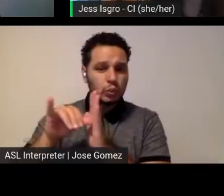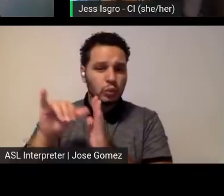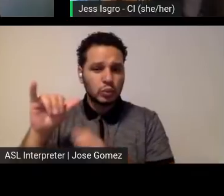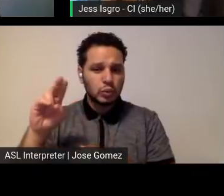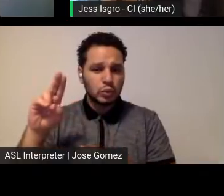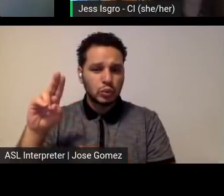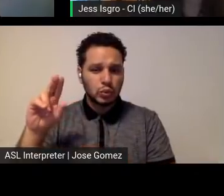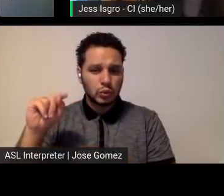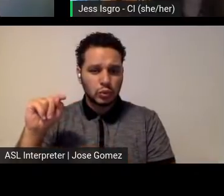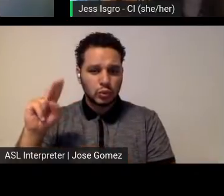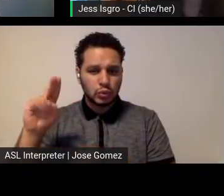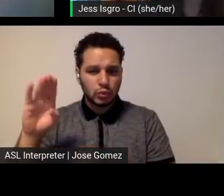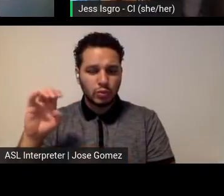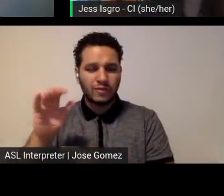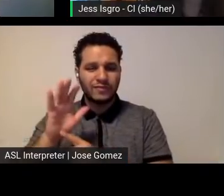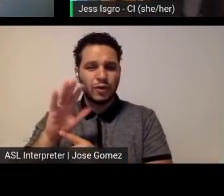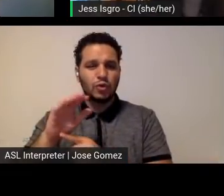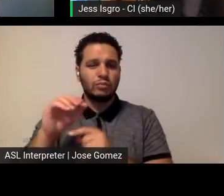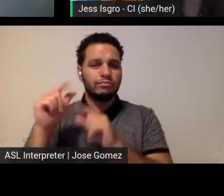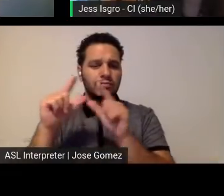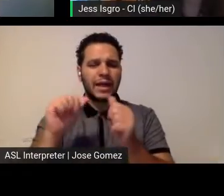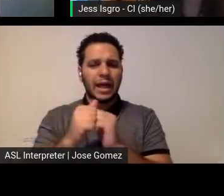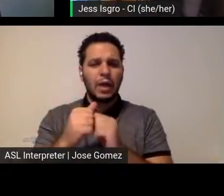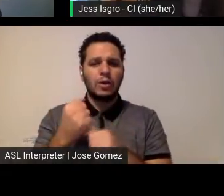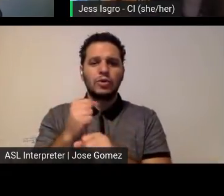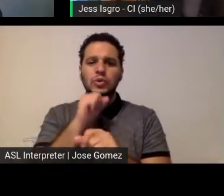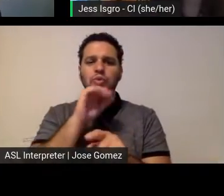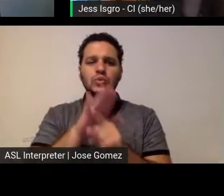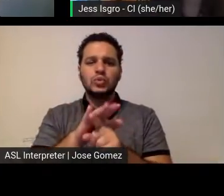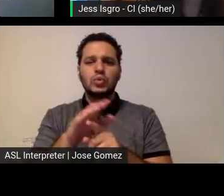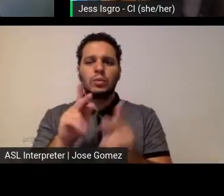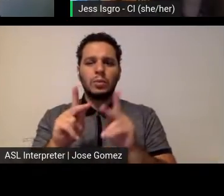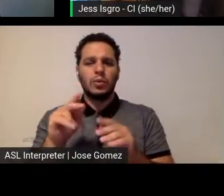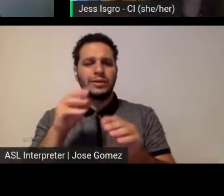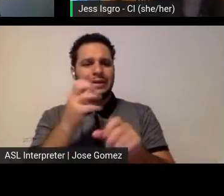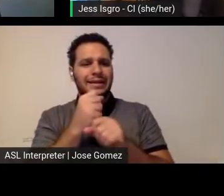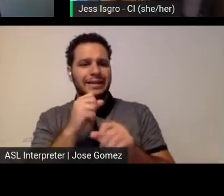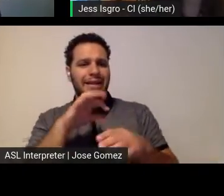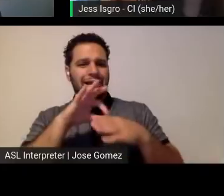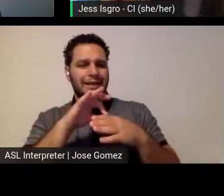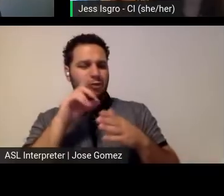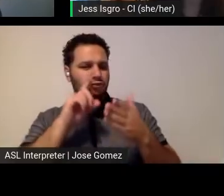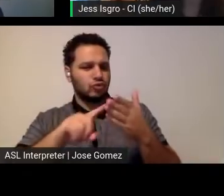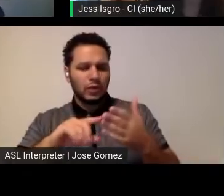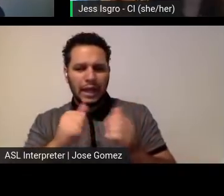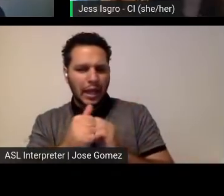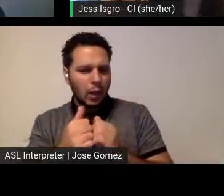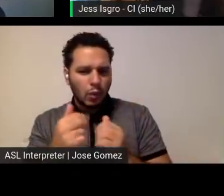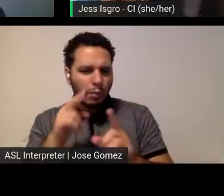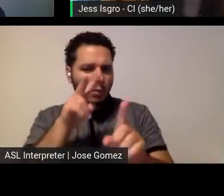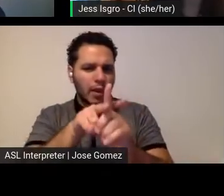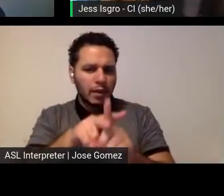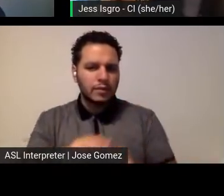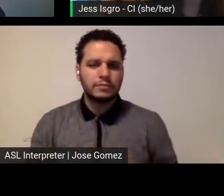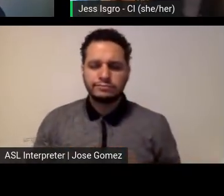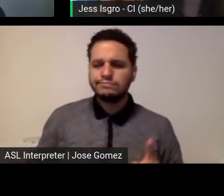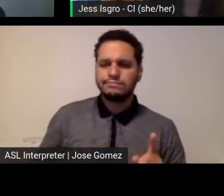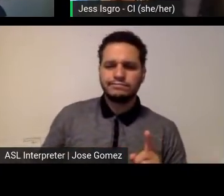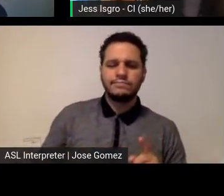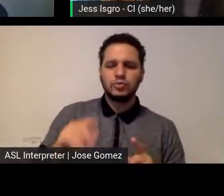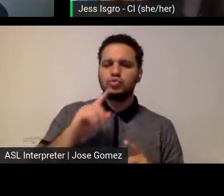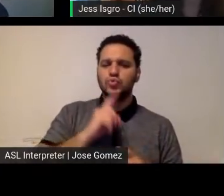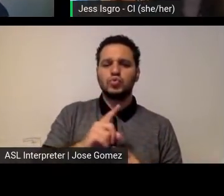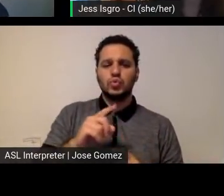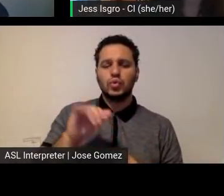growth in all video platforms, but would love to ensure we're helping people find the content through search. Yeah, absolutely. So YouTube